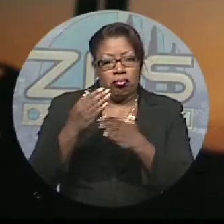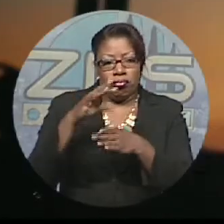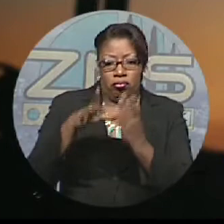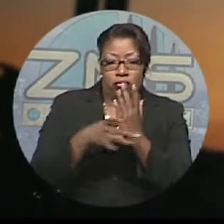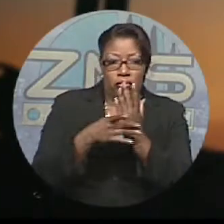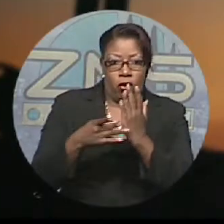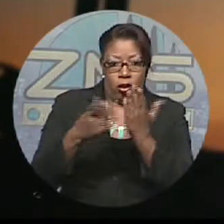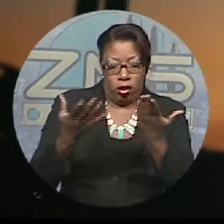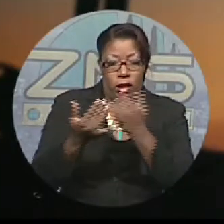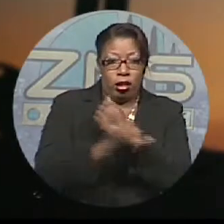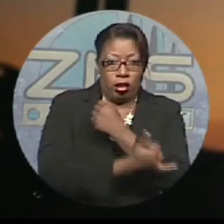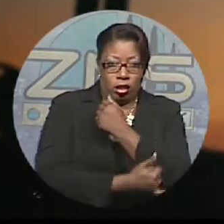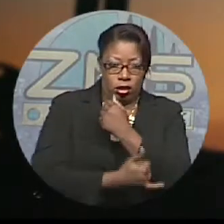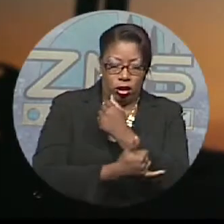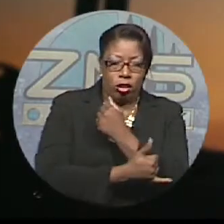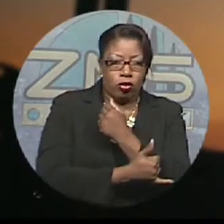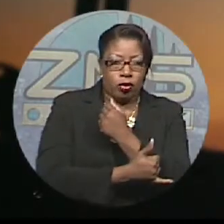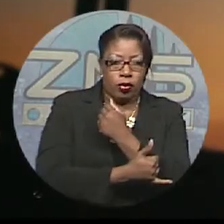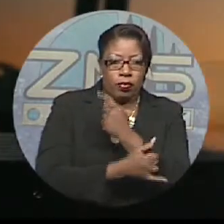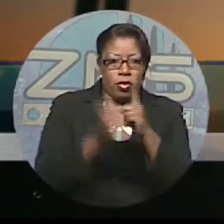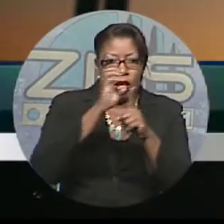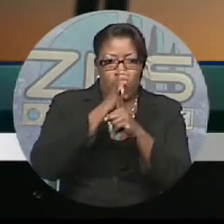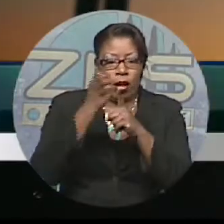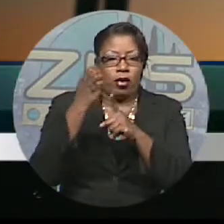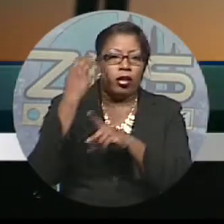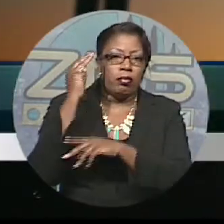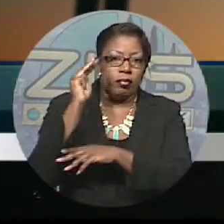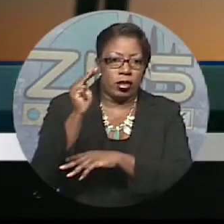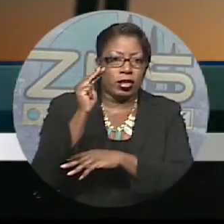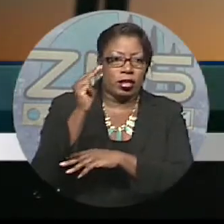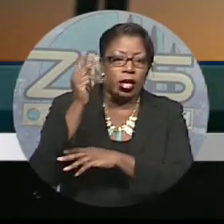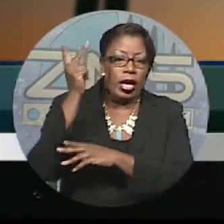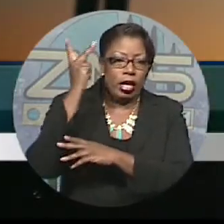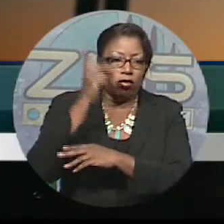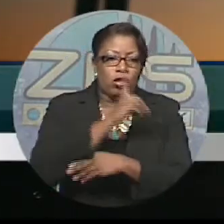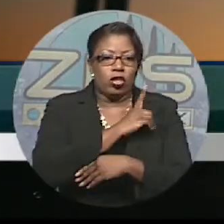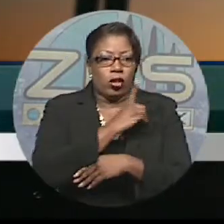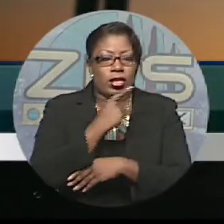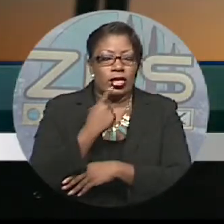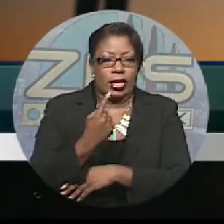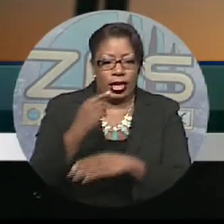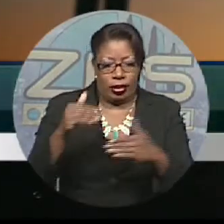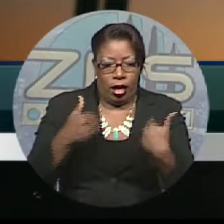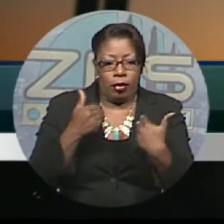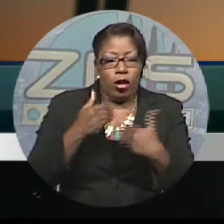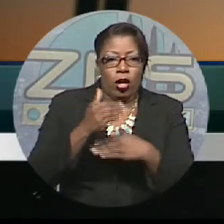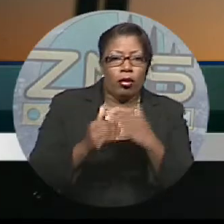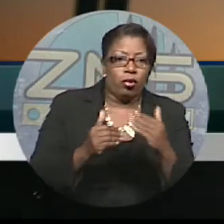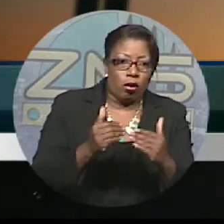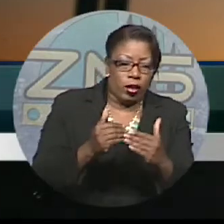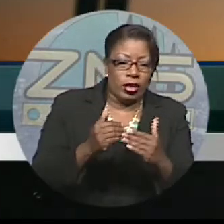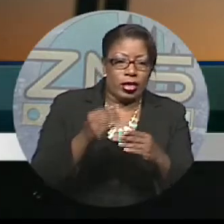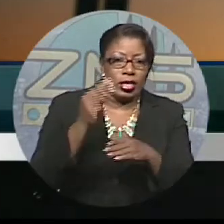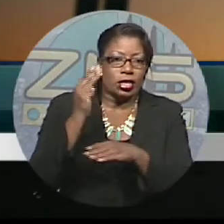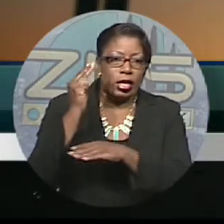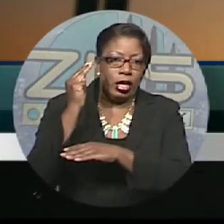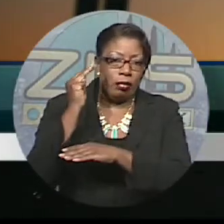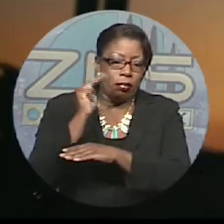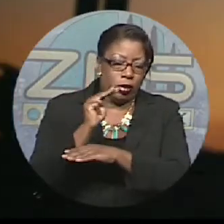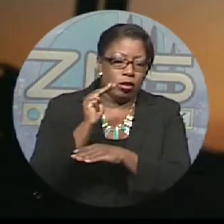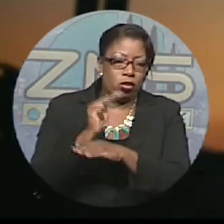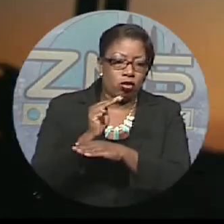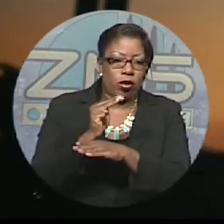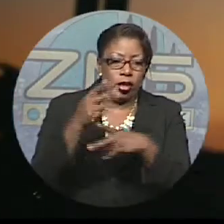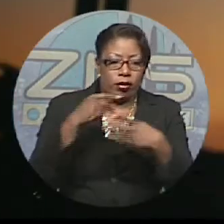in this country cannot be ignored, Environment Minister Kendra Dorsett says he's pleased with the progress his ministry has made with its draft